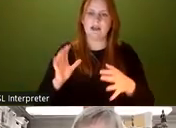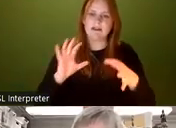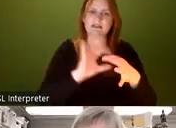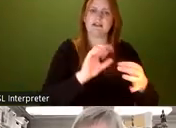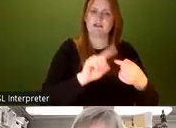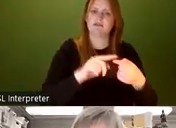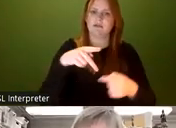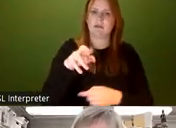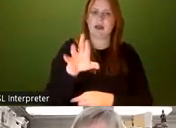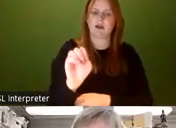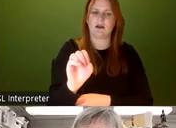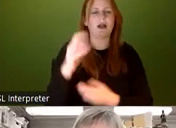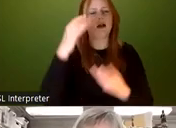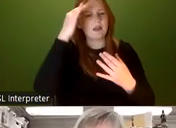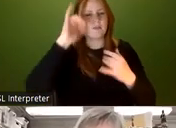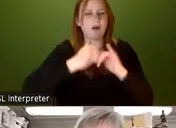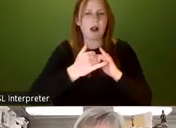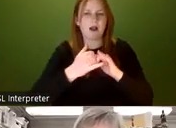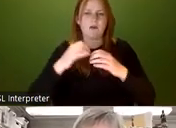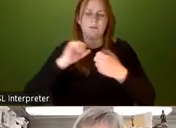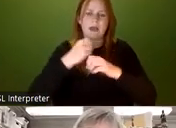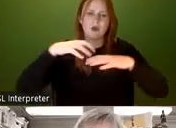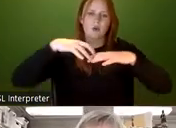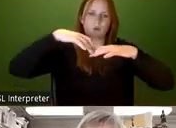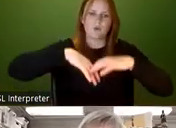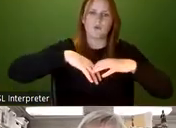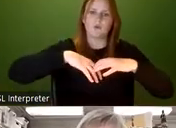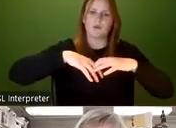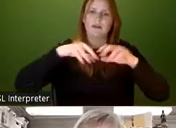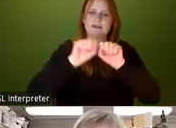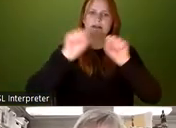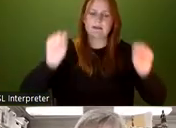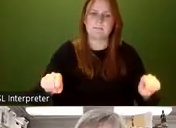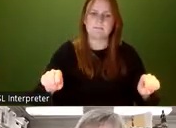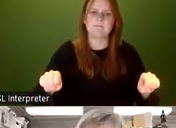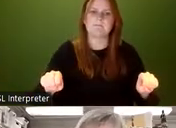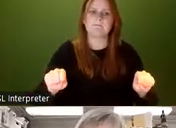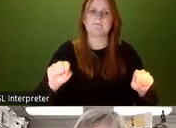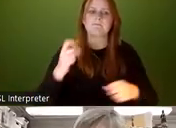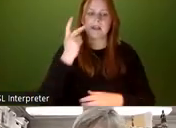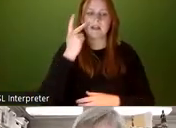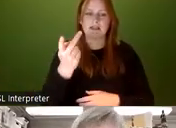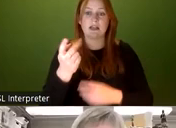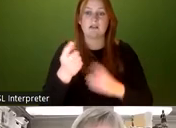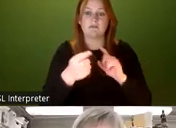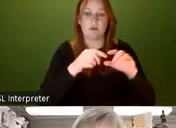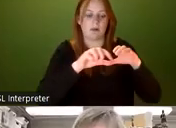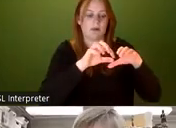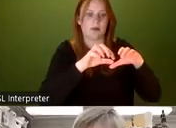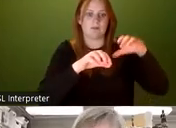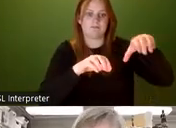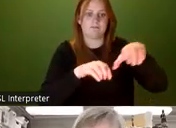at first, how to make a root-like system. You can see that it actually emerges out of